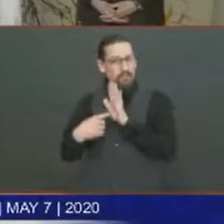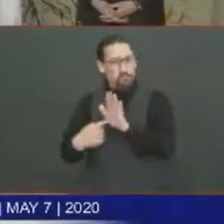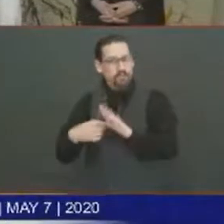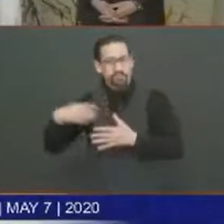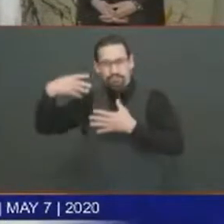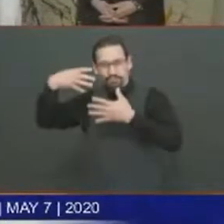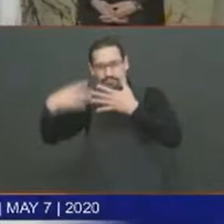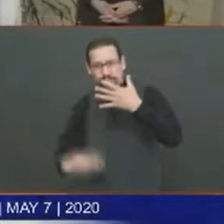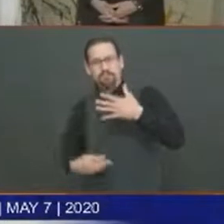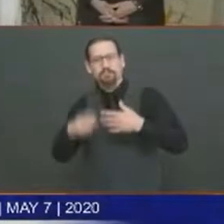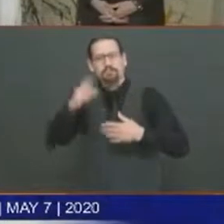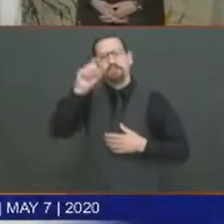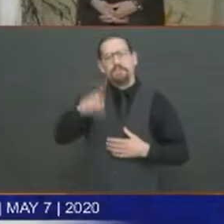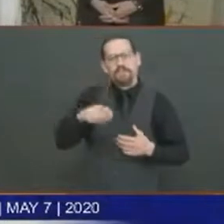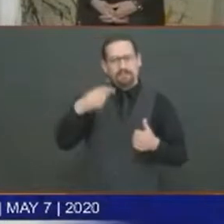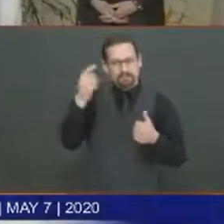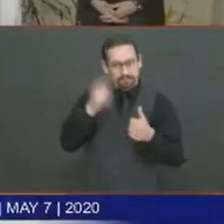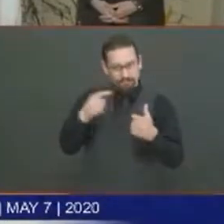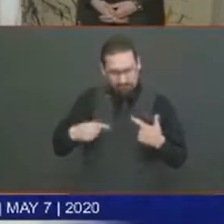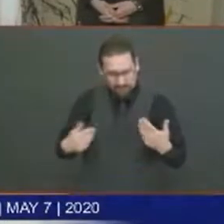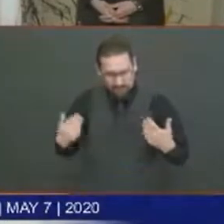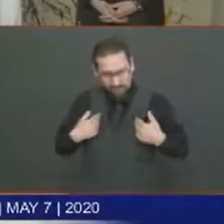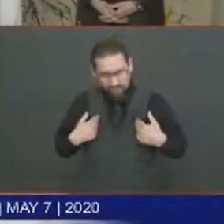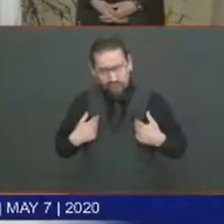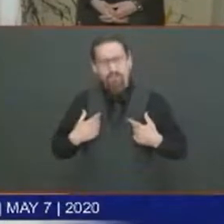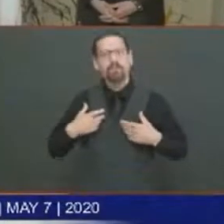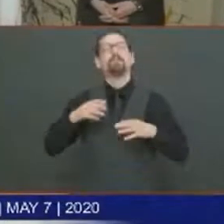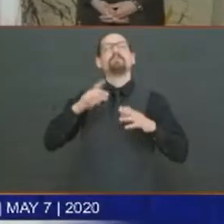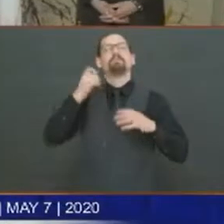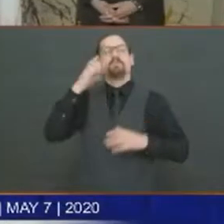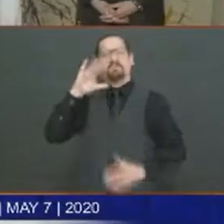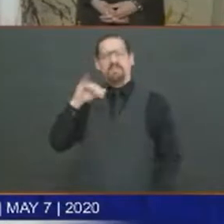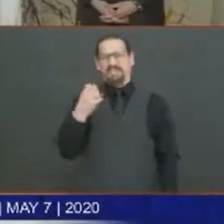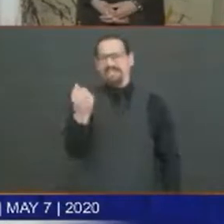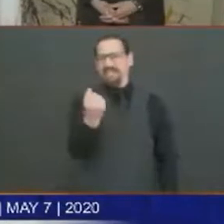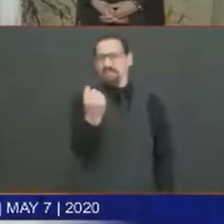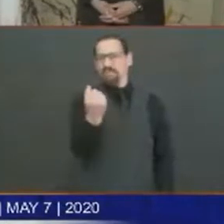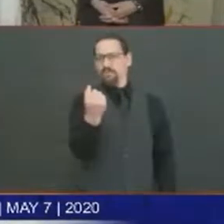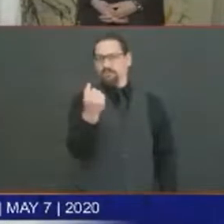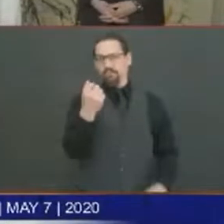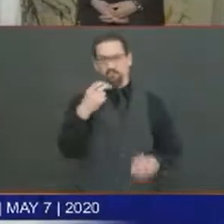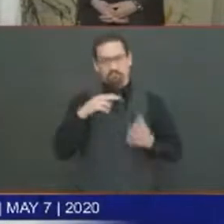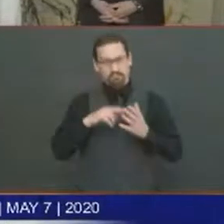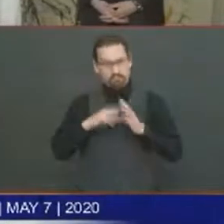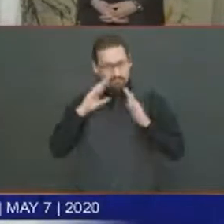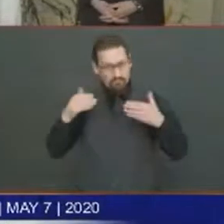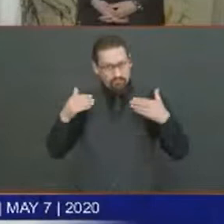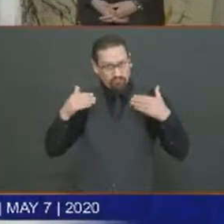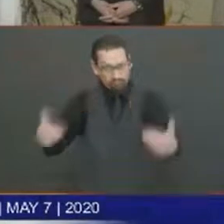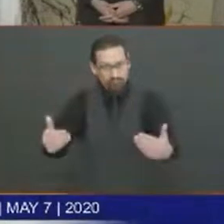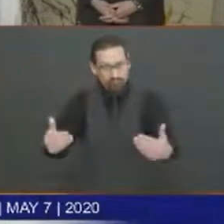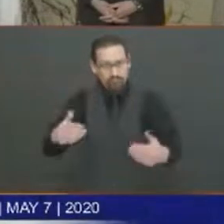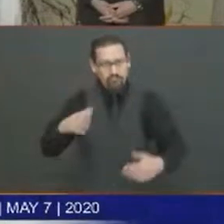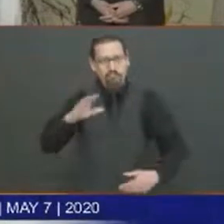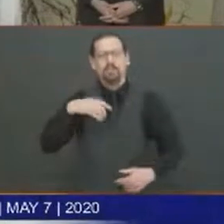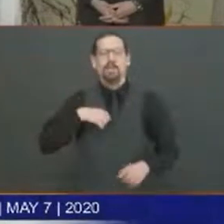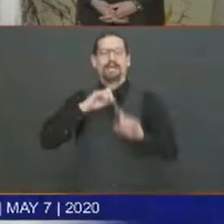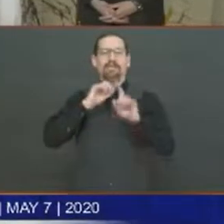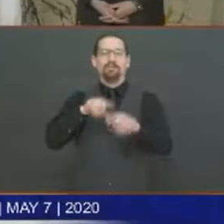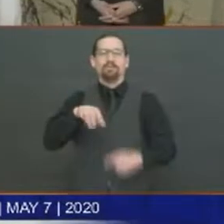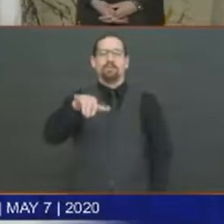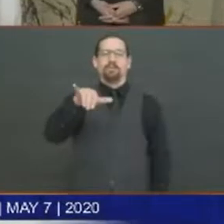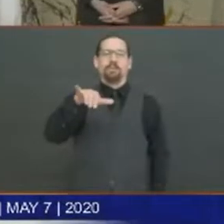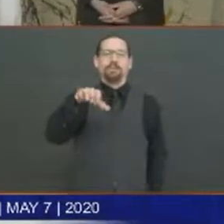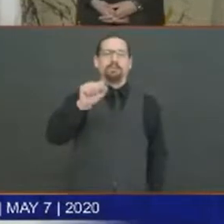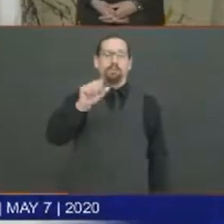lift the stay-at-home order on Saturday? The answer is yes. I'm very proud to say, because of your hard work, we're going to lift